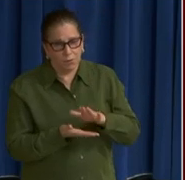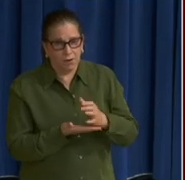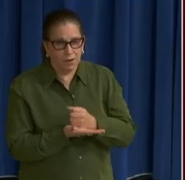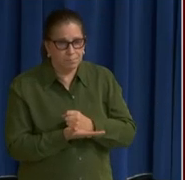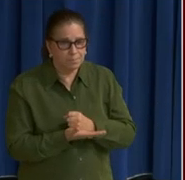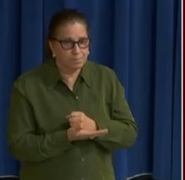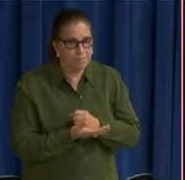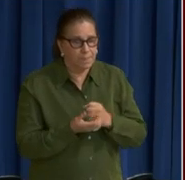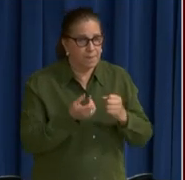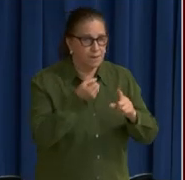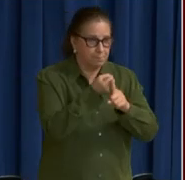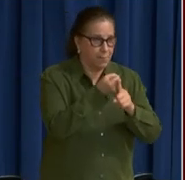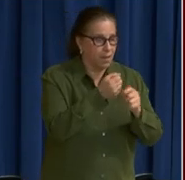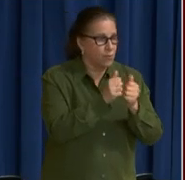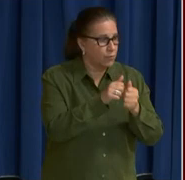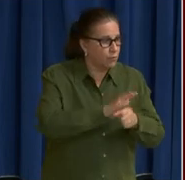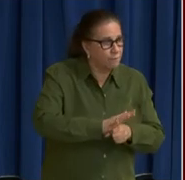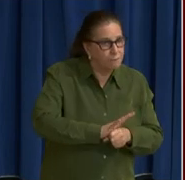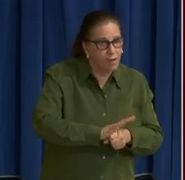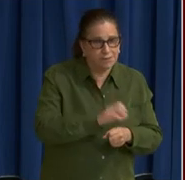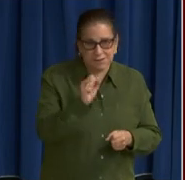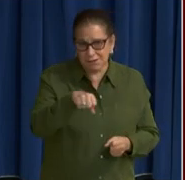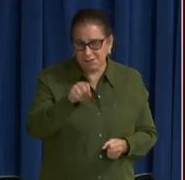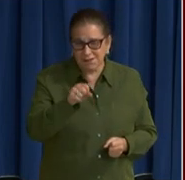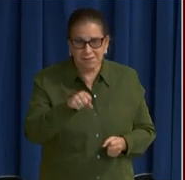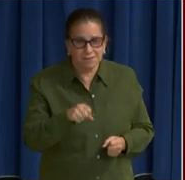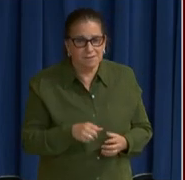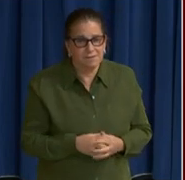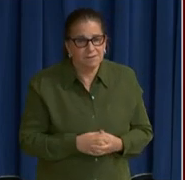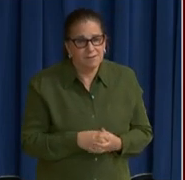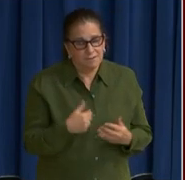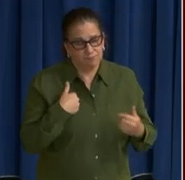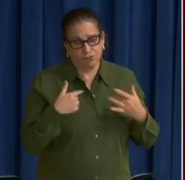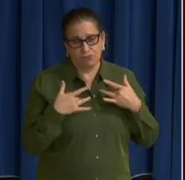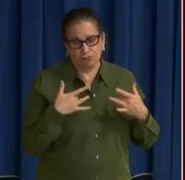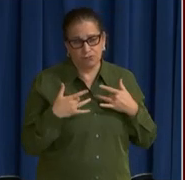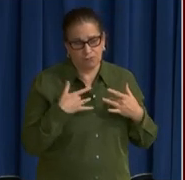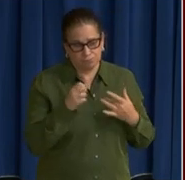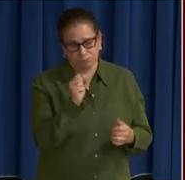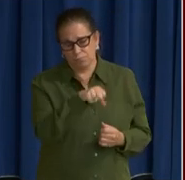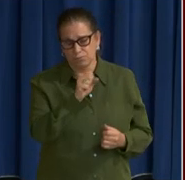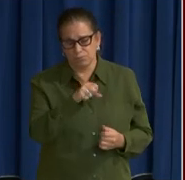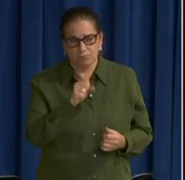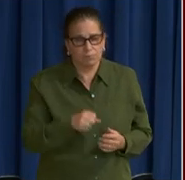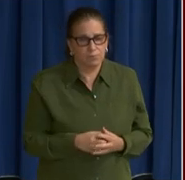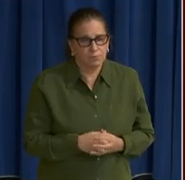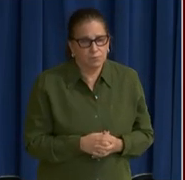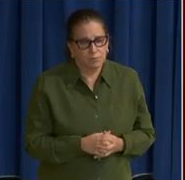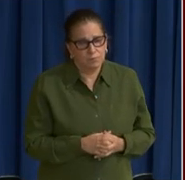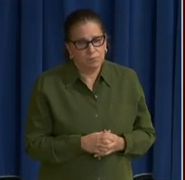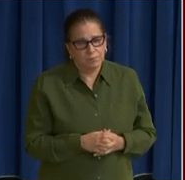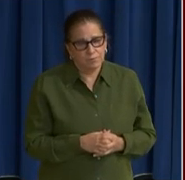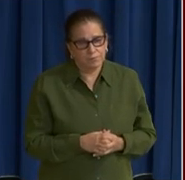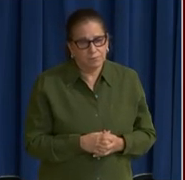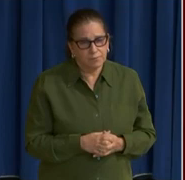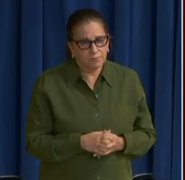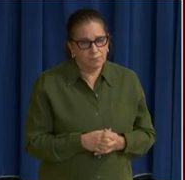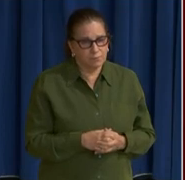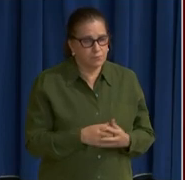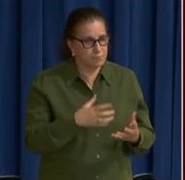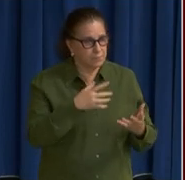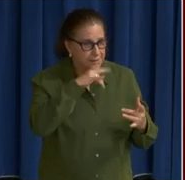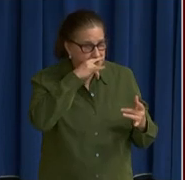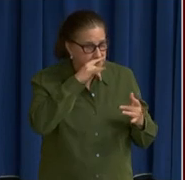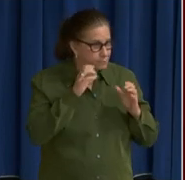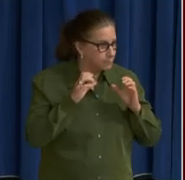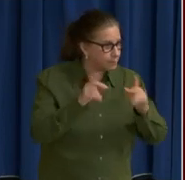COVID. So it is a concern of ours. Our priority is getting kids back to school. And so we're